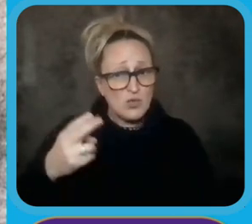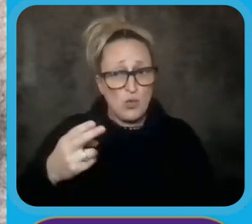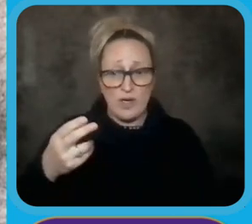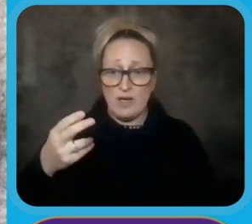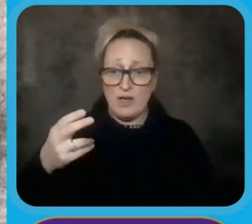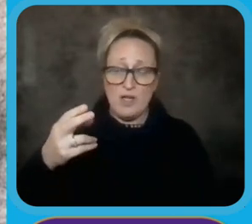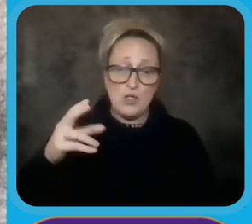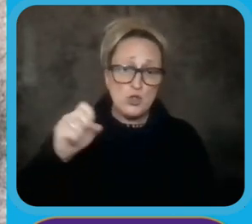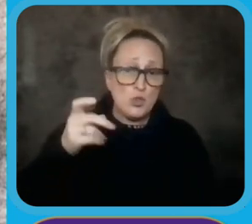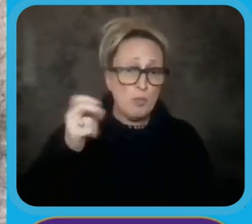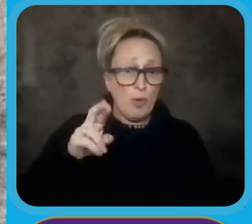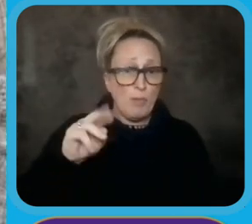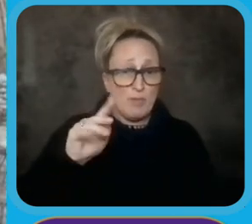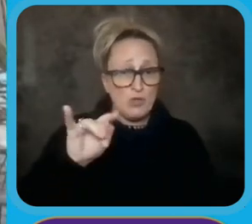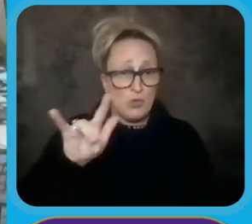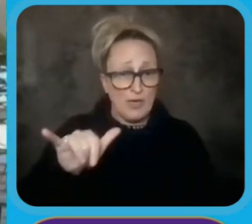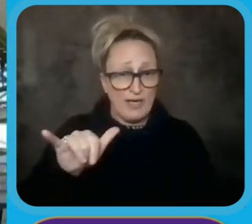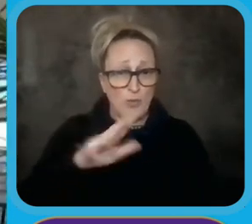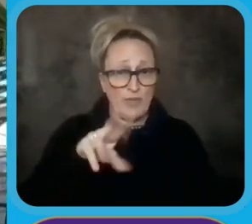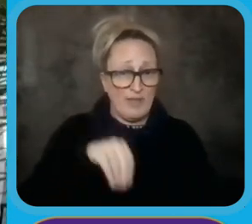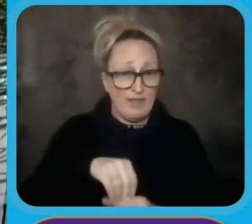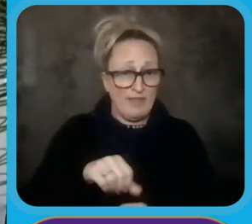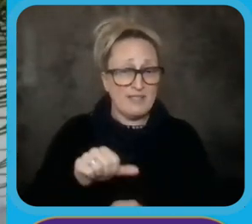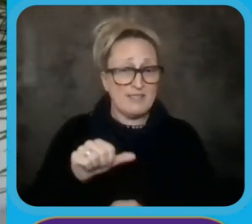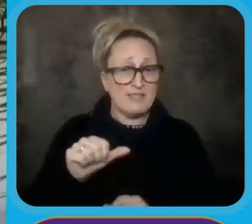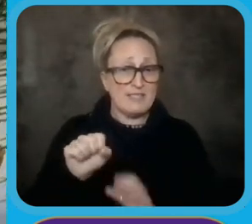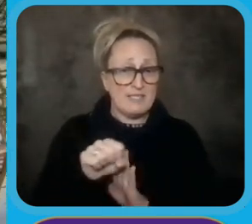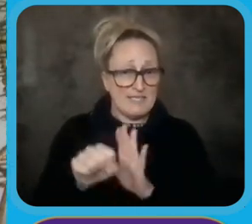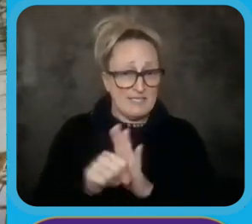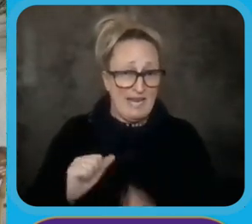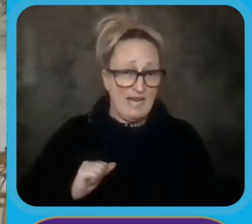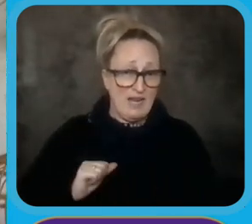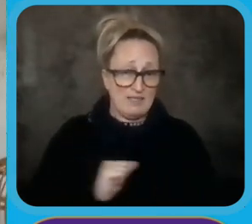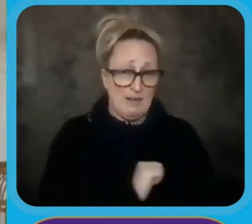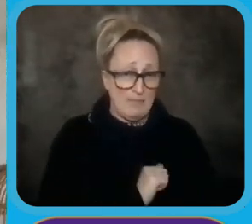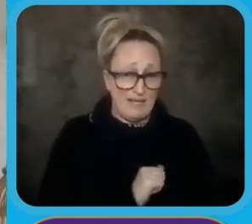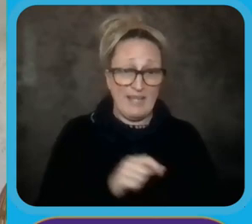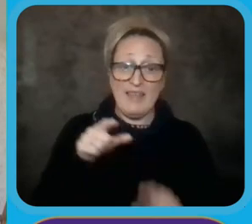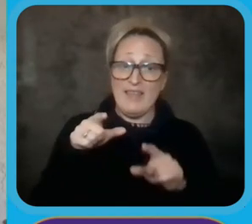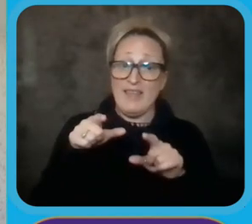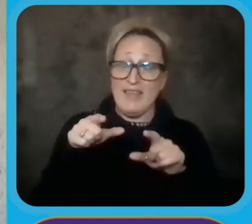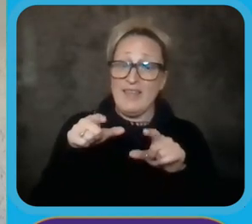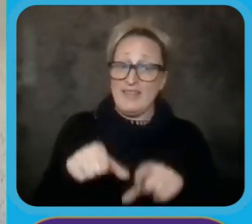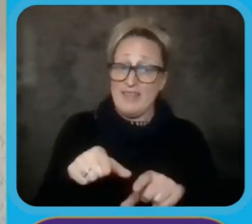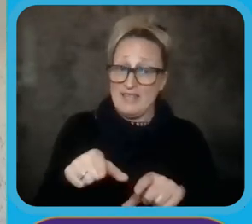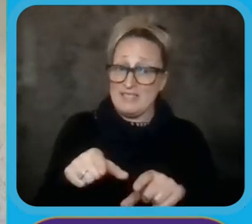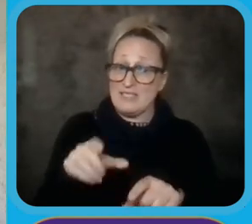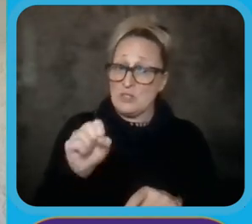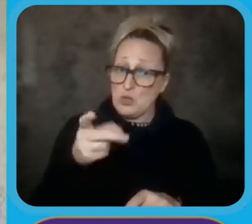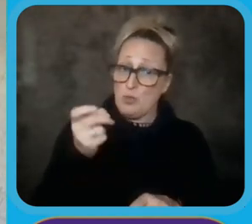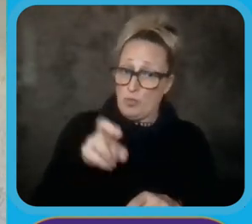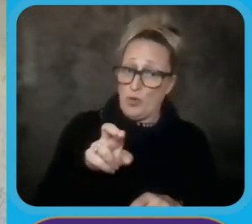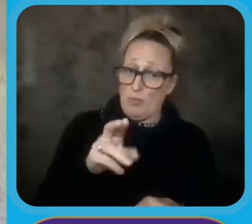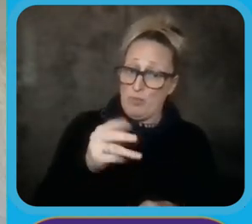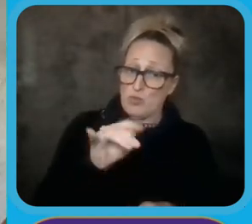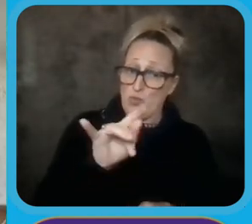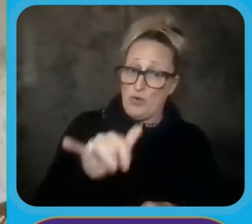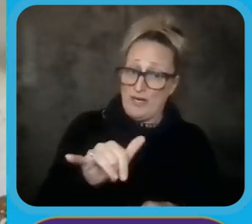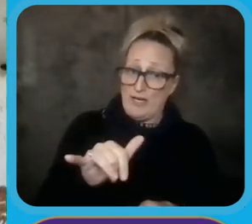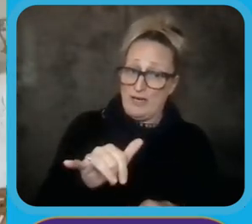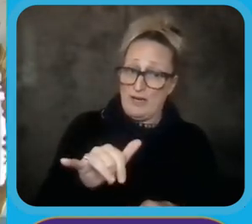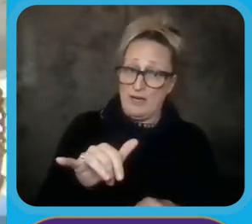supermajority in the State Assembly. This supermajority, your supermajority, extended the